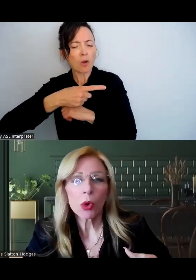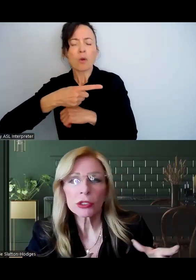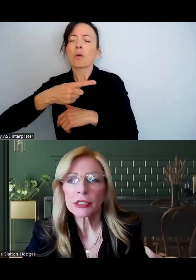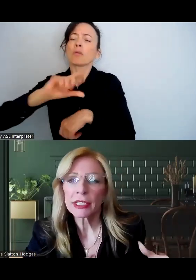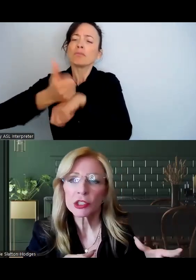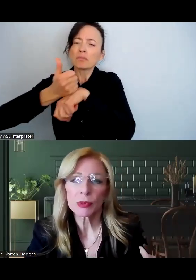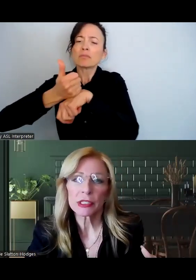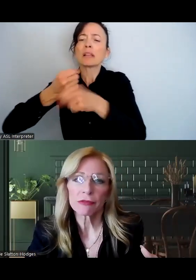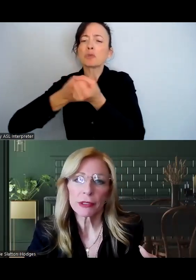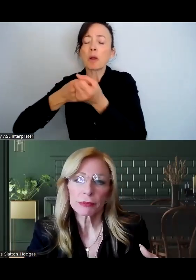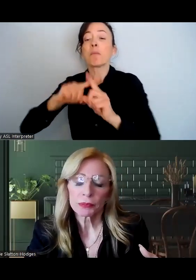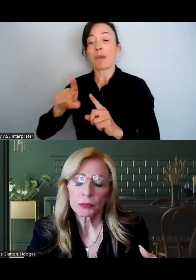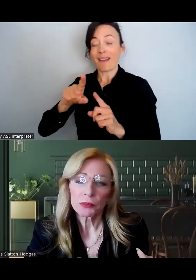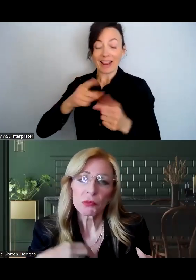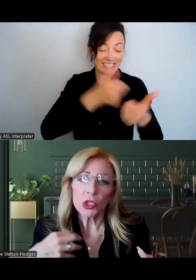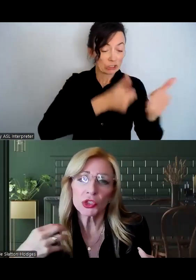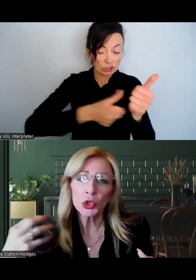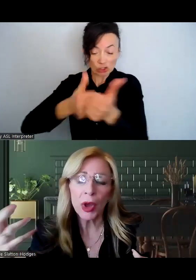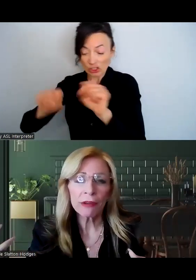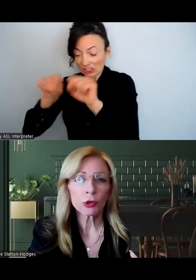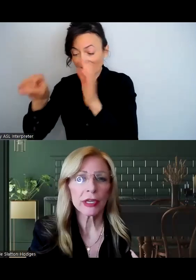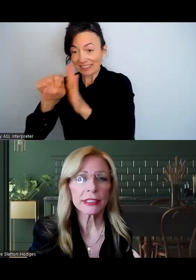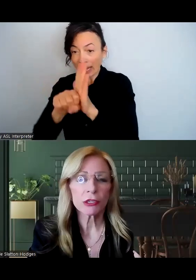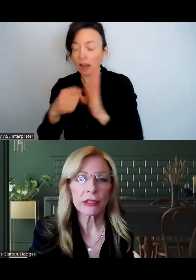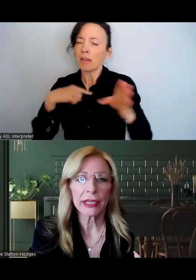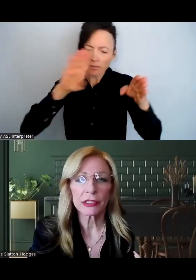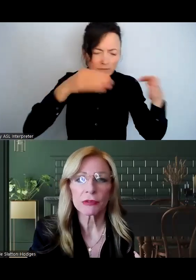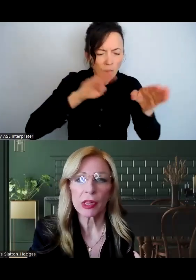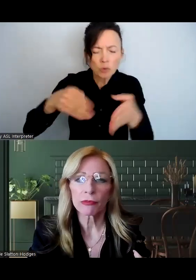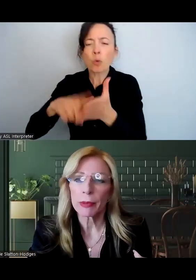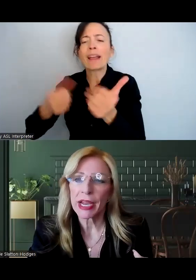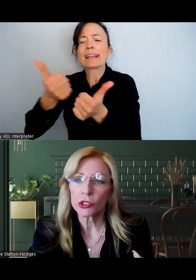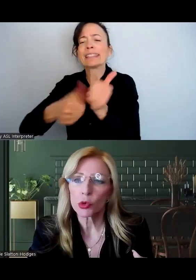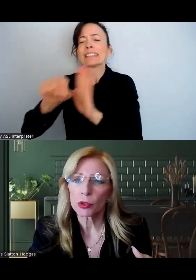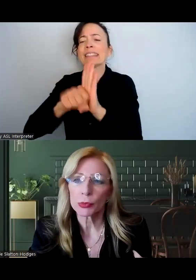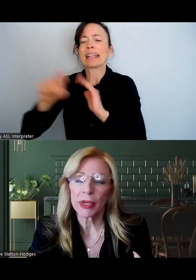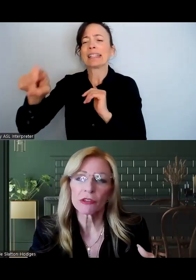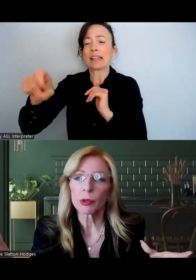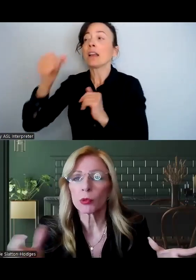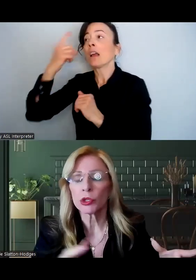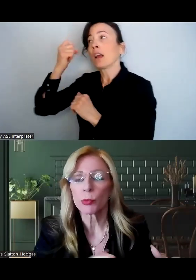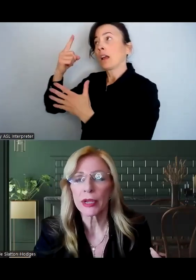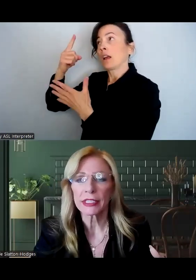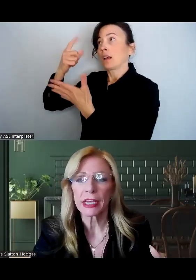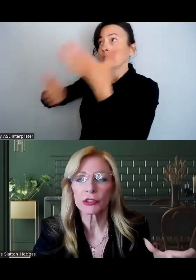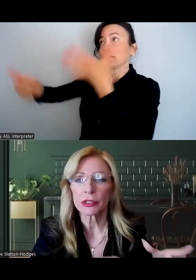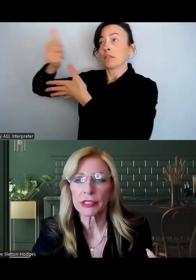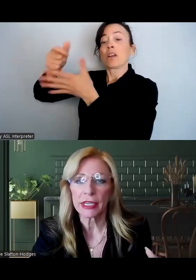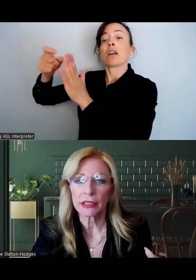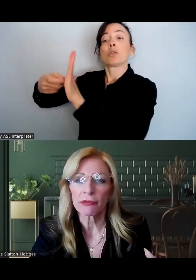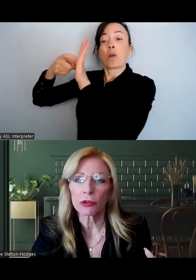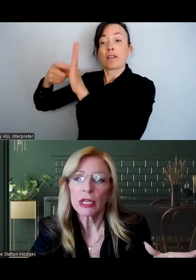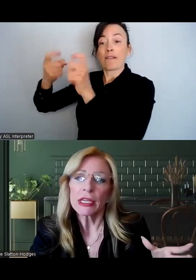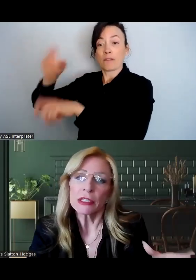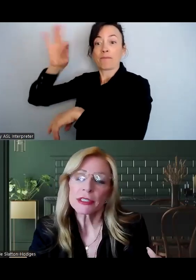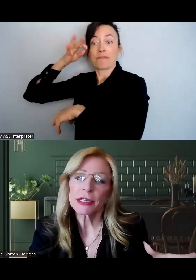being more state specific. So you have criteria that is developed from a national perspective, but when you bring it down to the